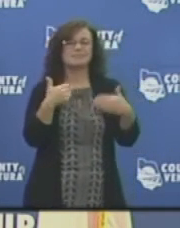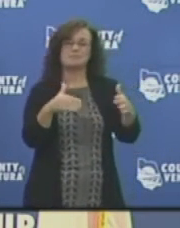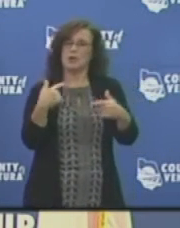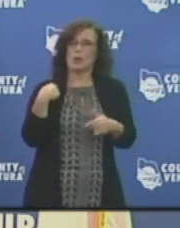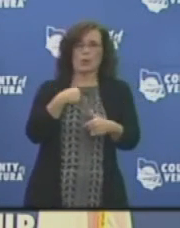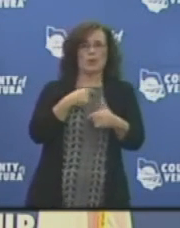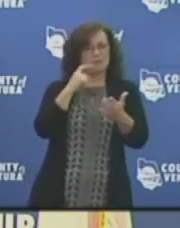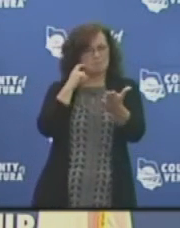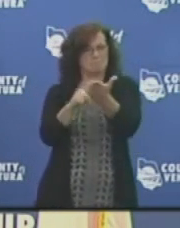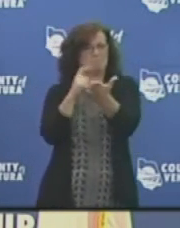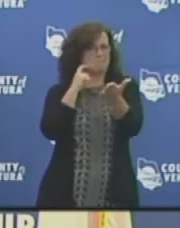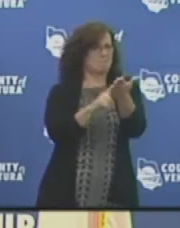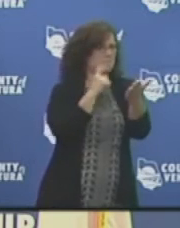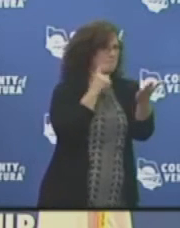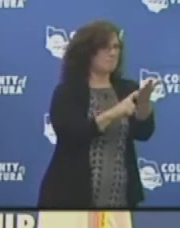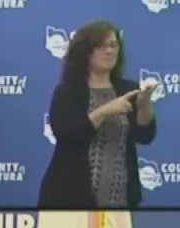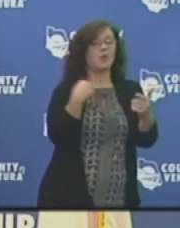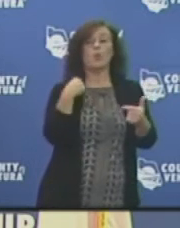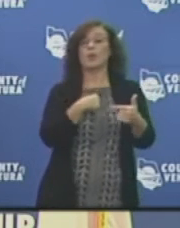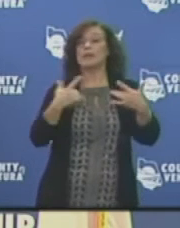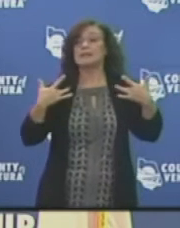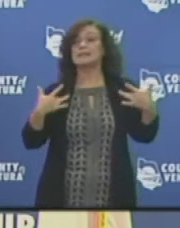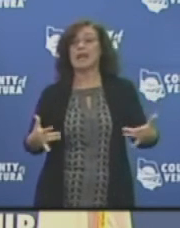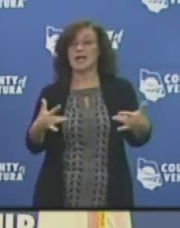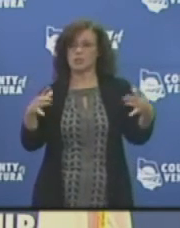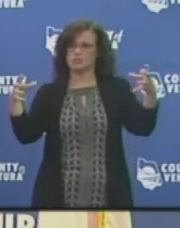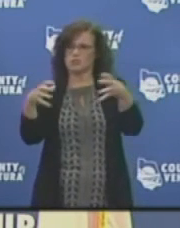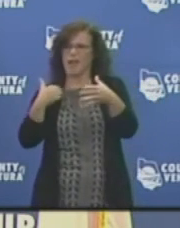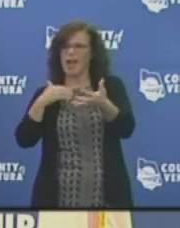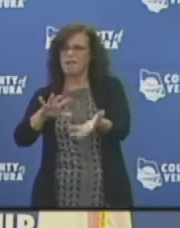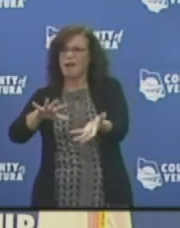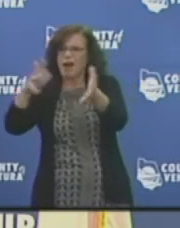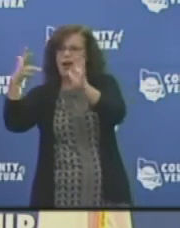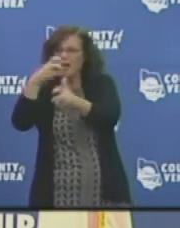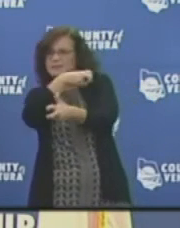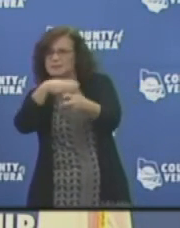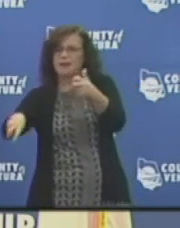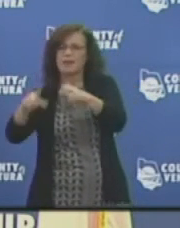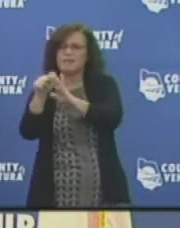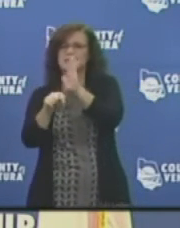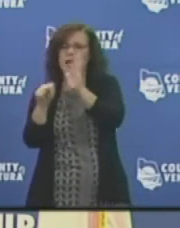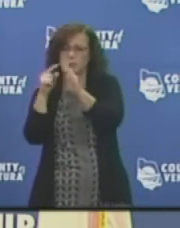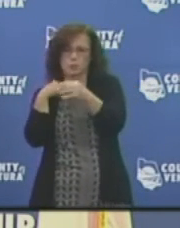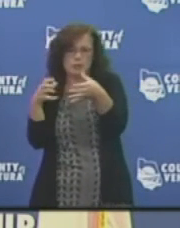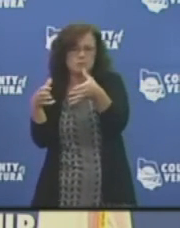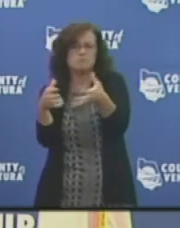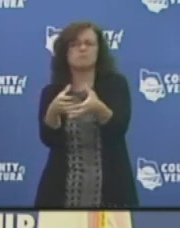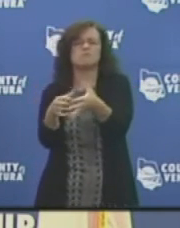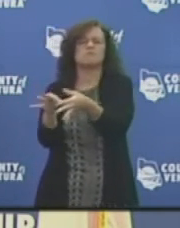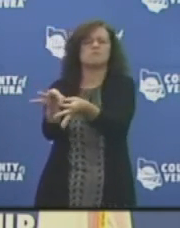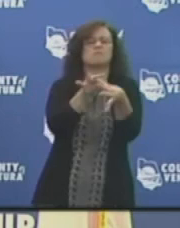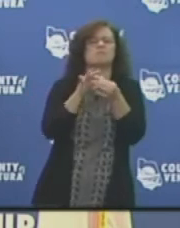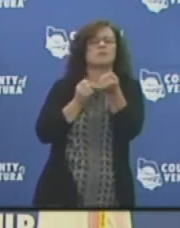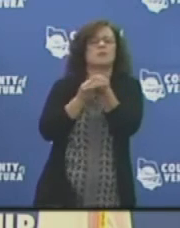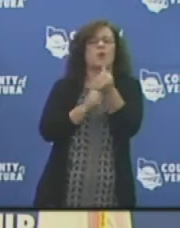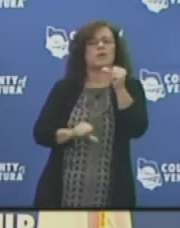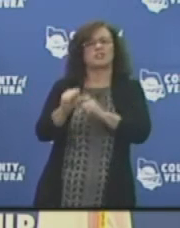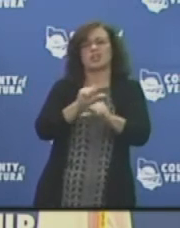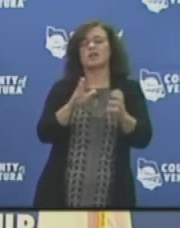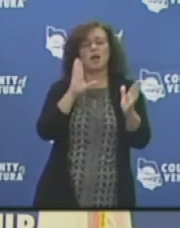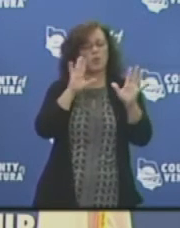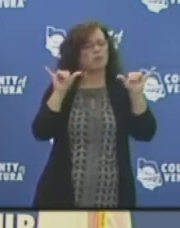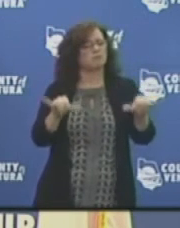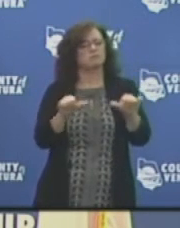we all come together during tough circumstances in our community, and we will continue to do so through this pandemic.